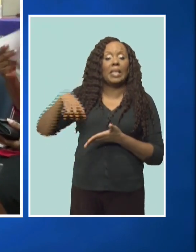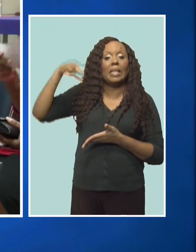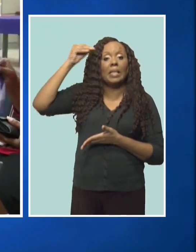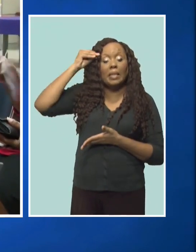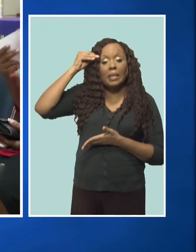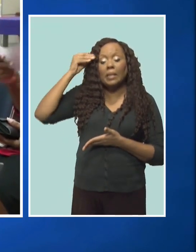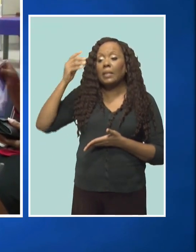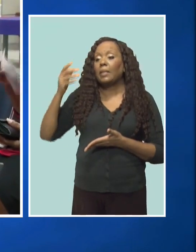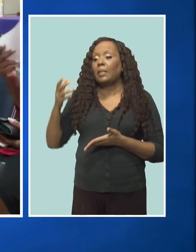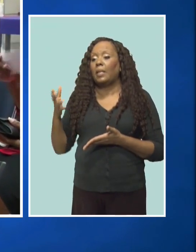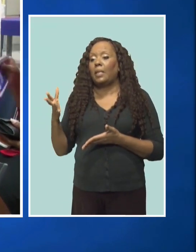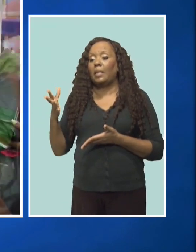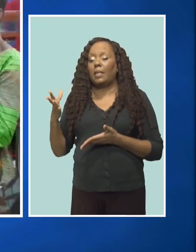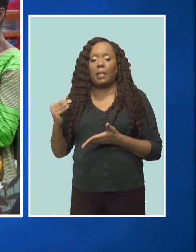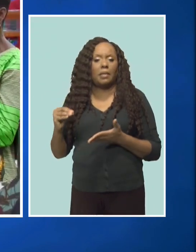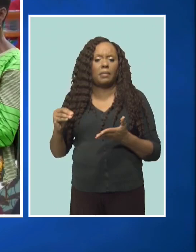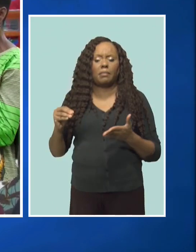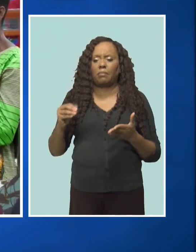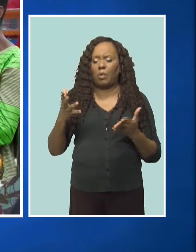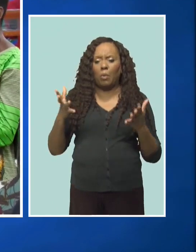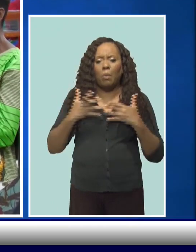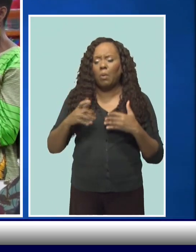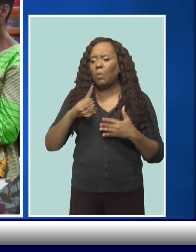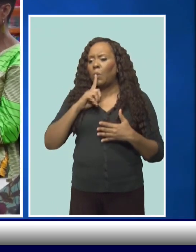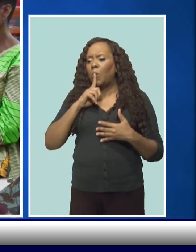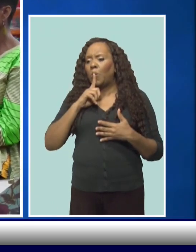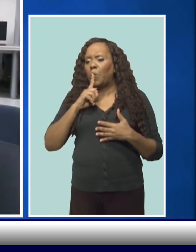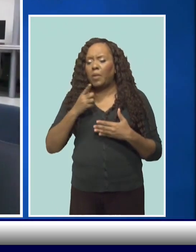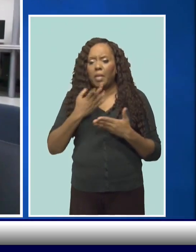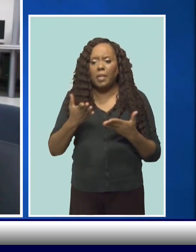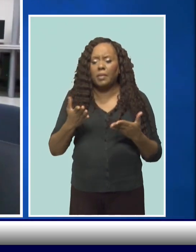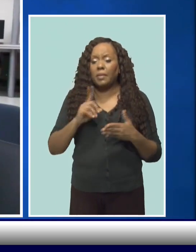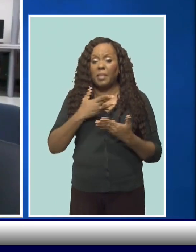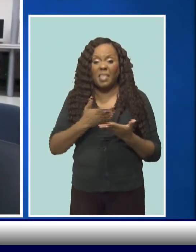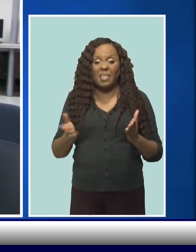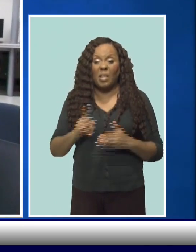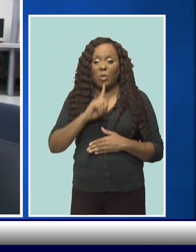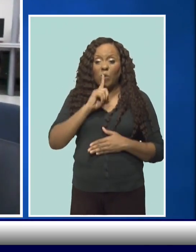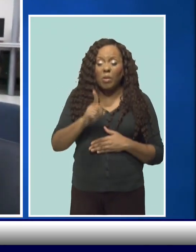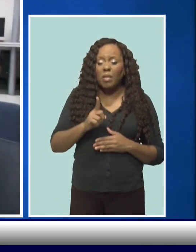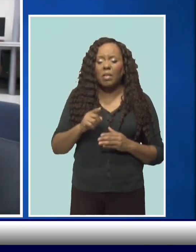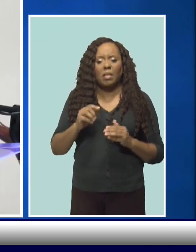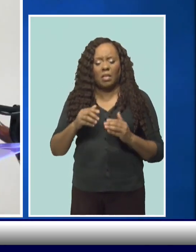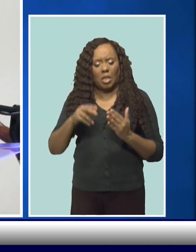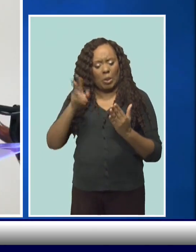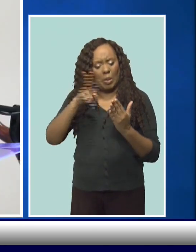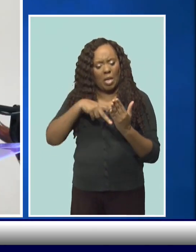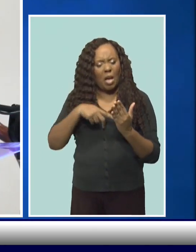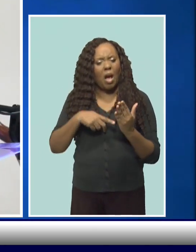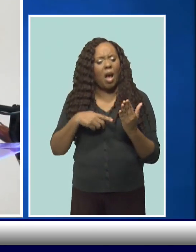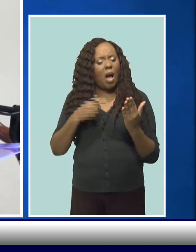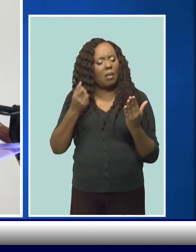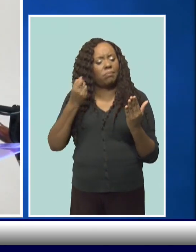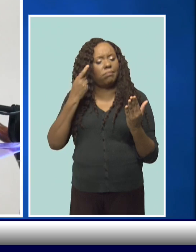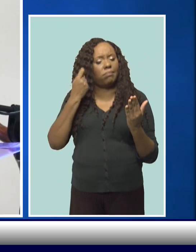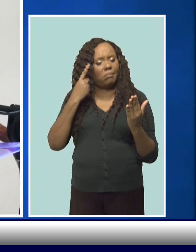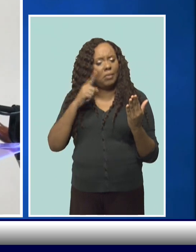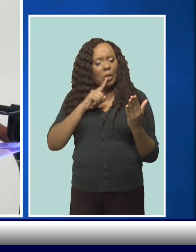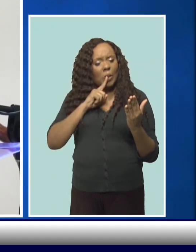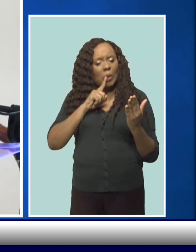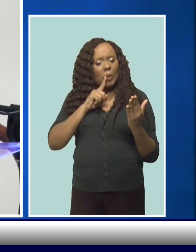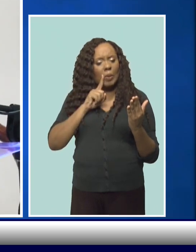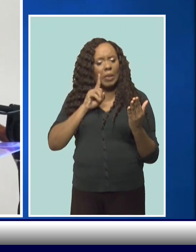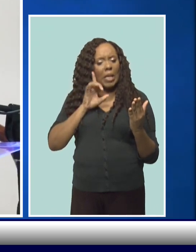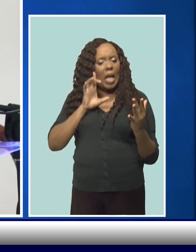on material that is authentic and to which they can relate. Today we are not only